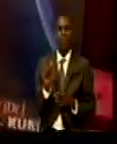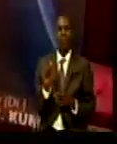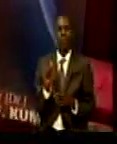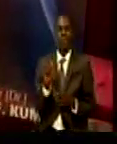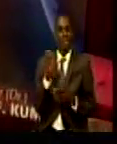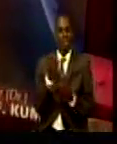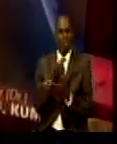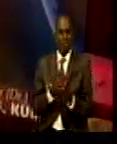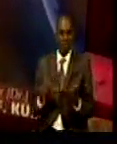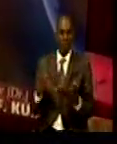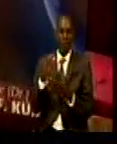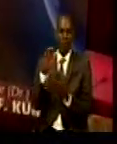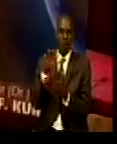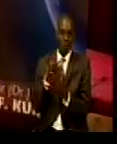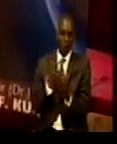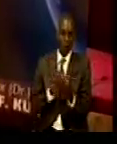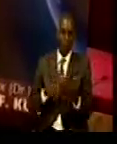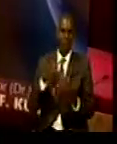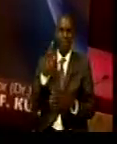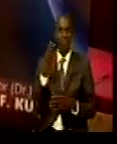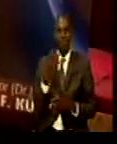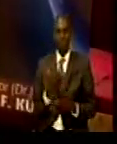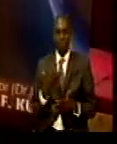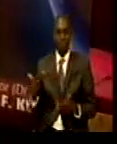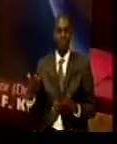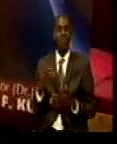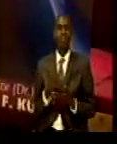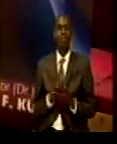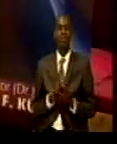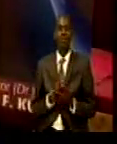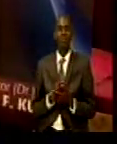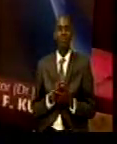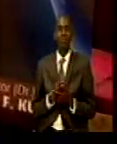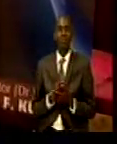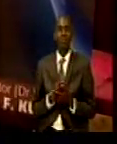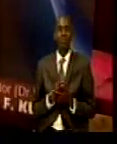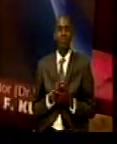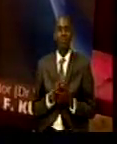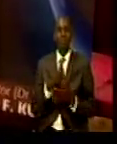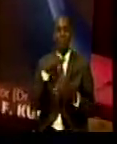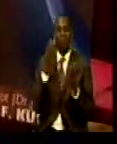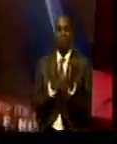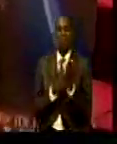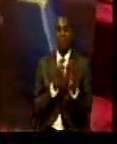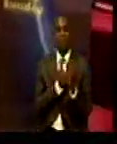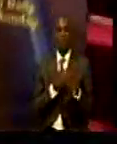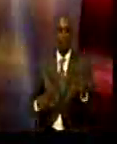book. And I carried this book to Monday Bible study. I knew it was me. Praise the Lord.